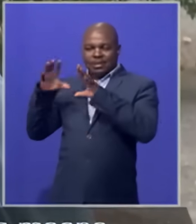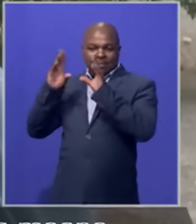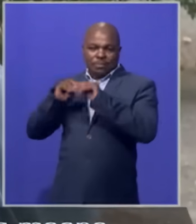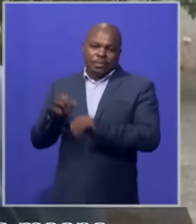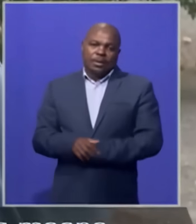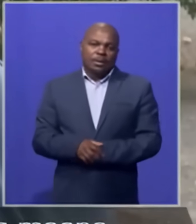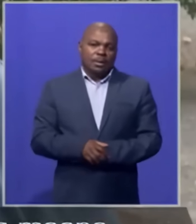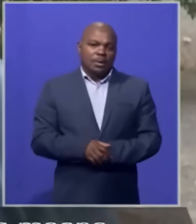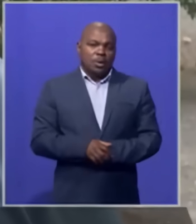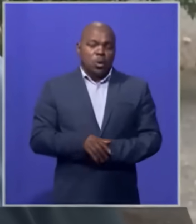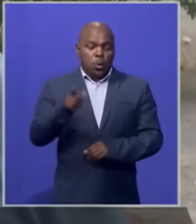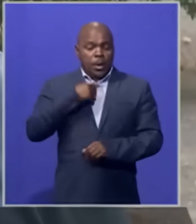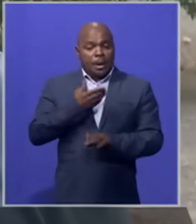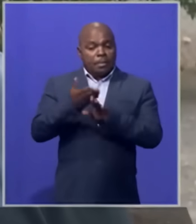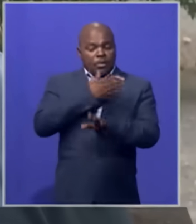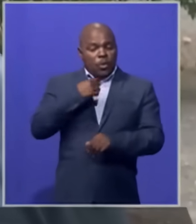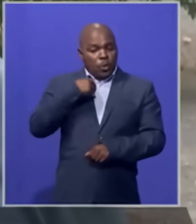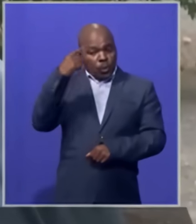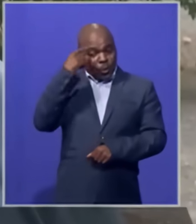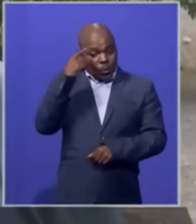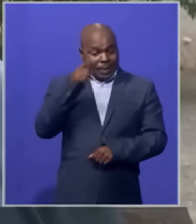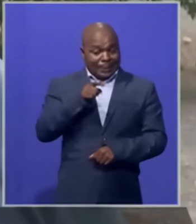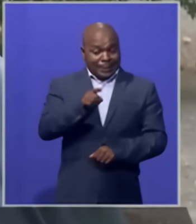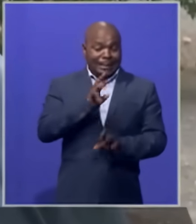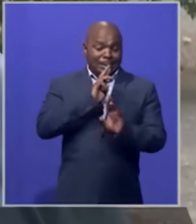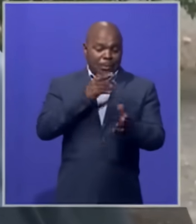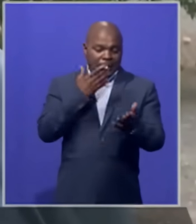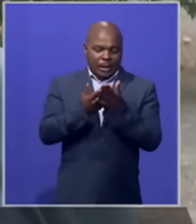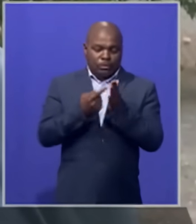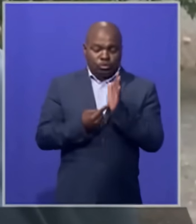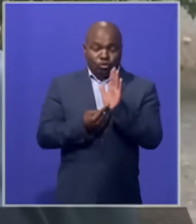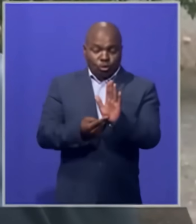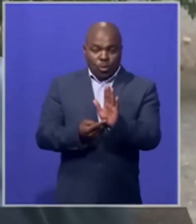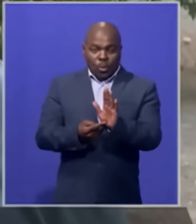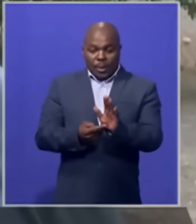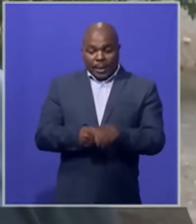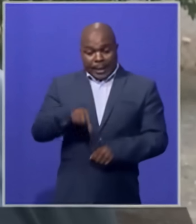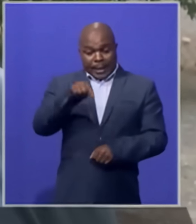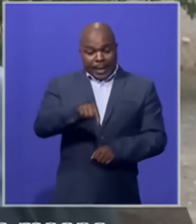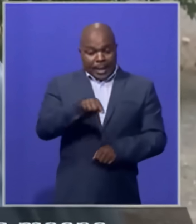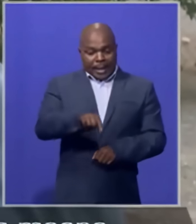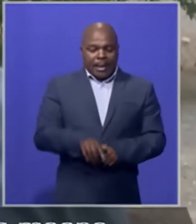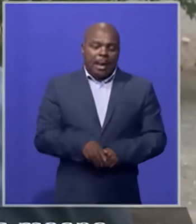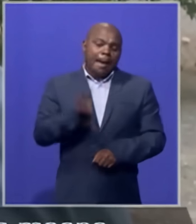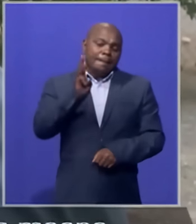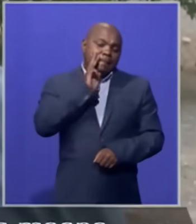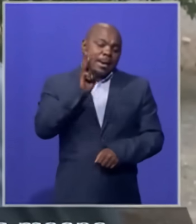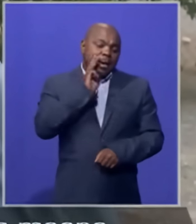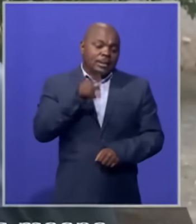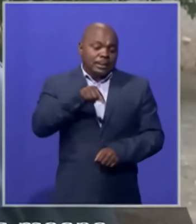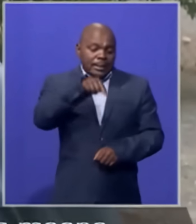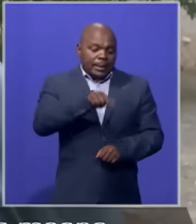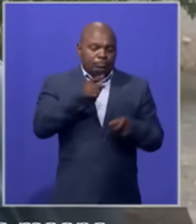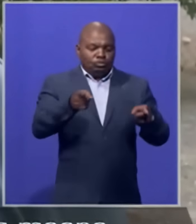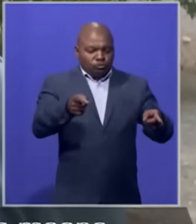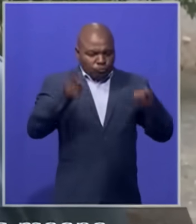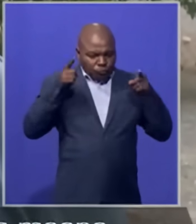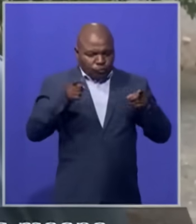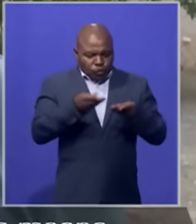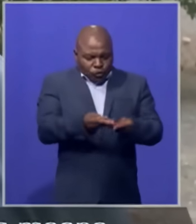repoto e tla kenya bokotsi ba tjhefo e fumanehang metsing ao le